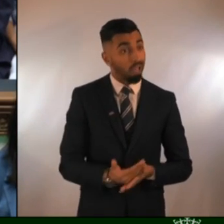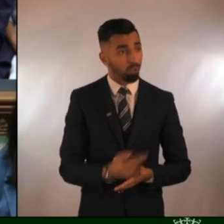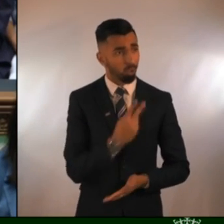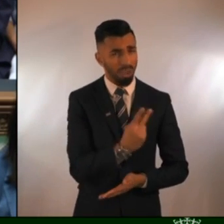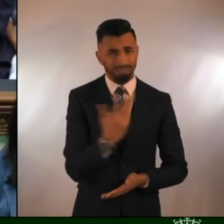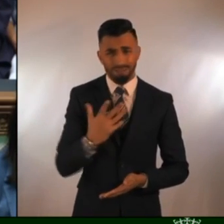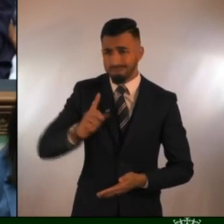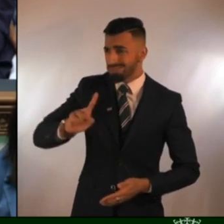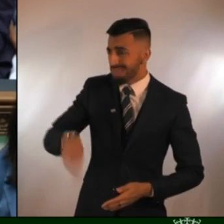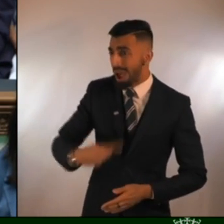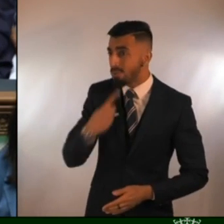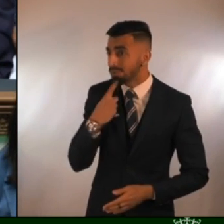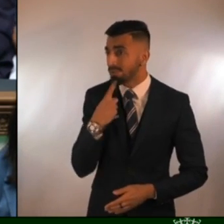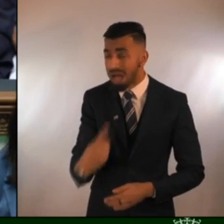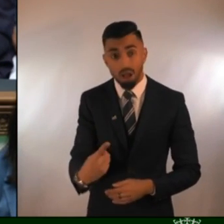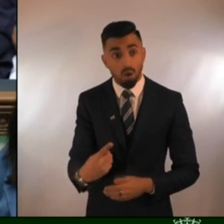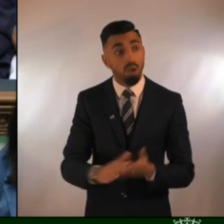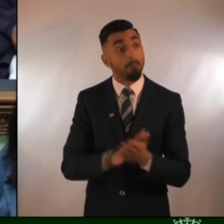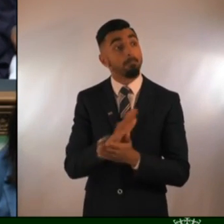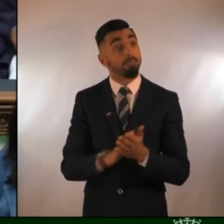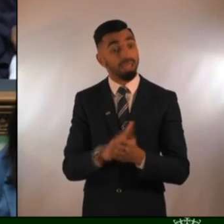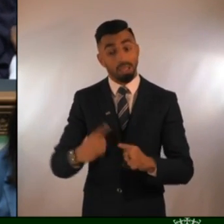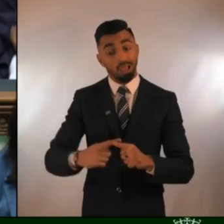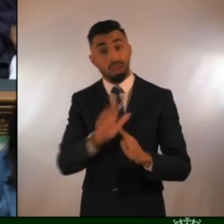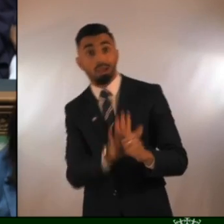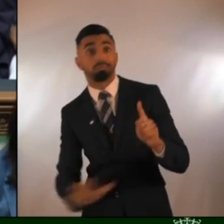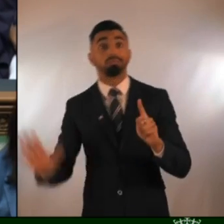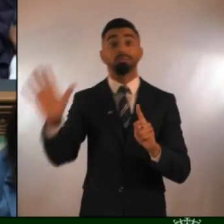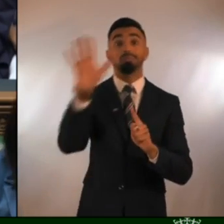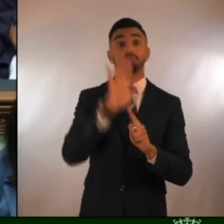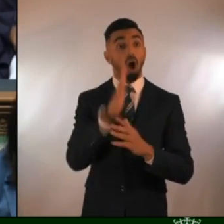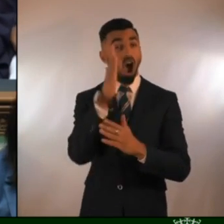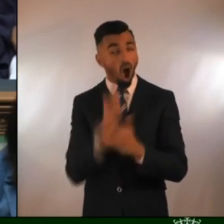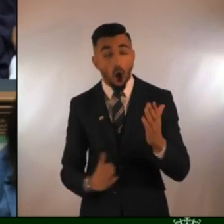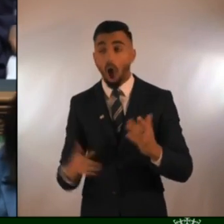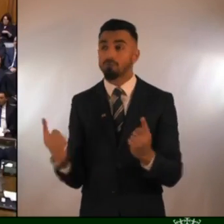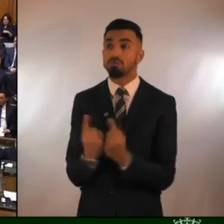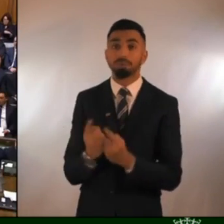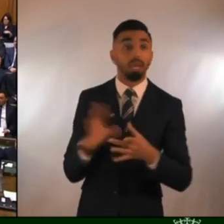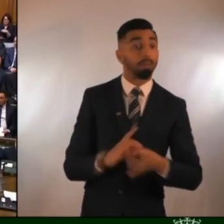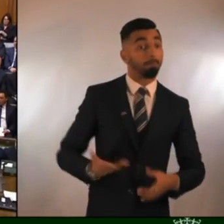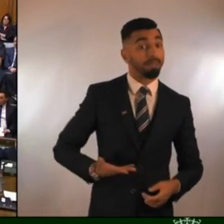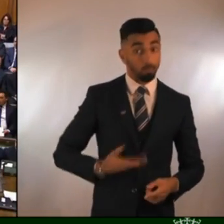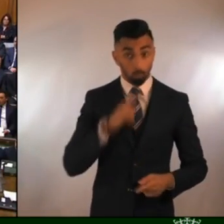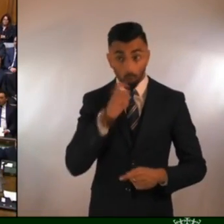nearly half of all business properties in England will not pay a penny of business rates. I'm also